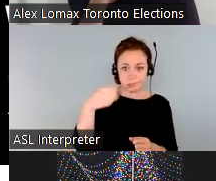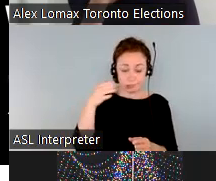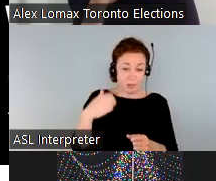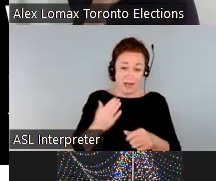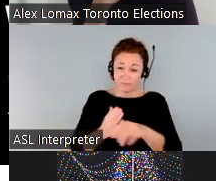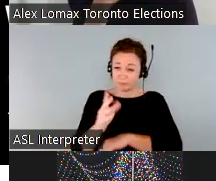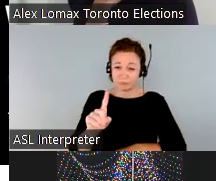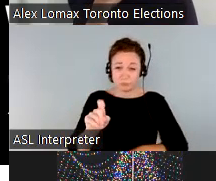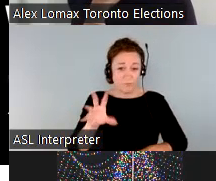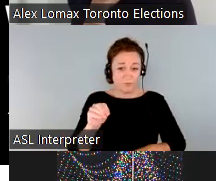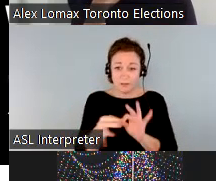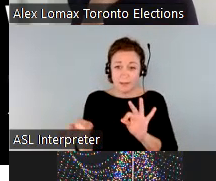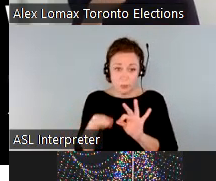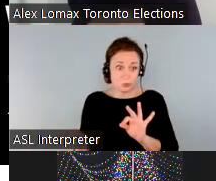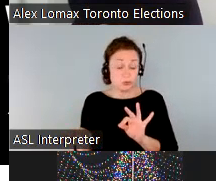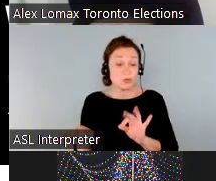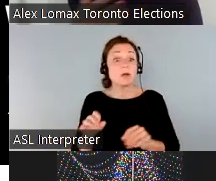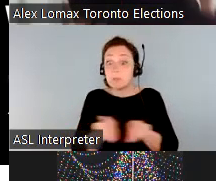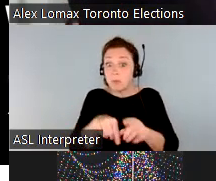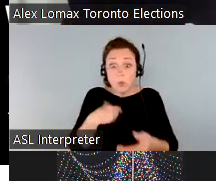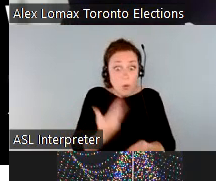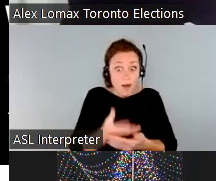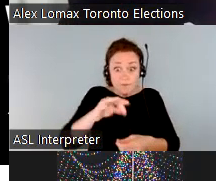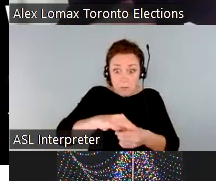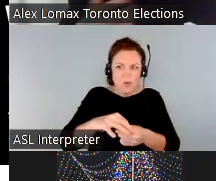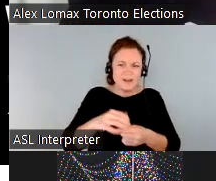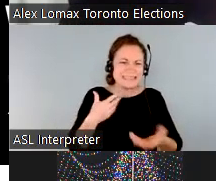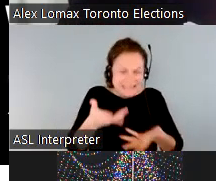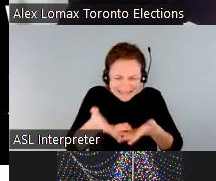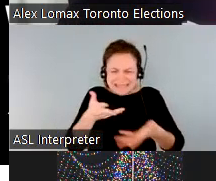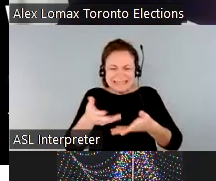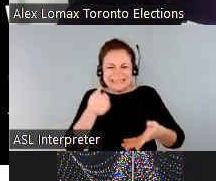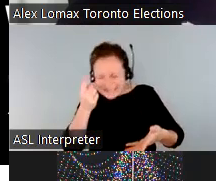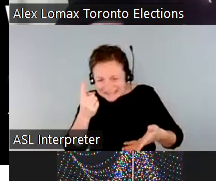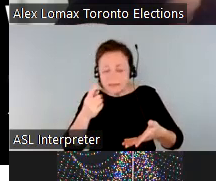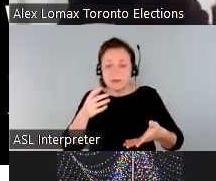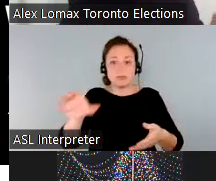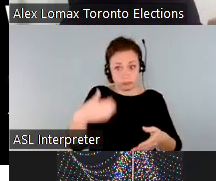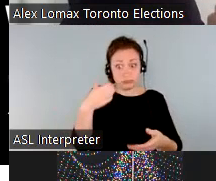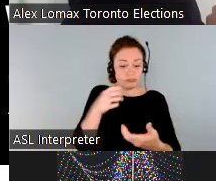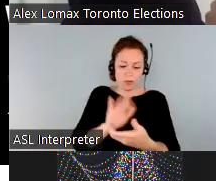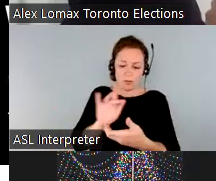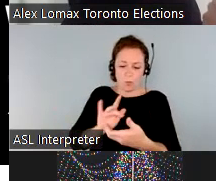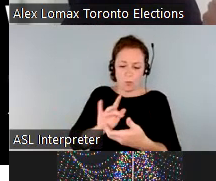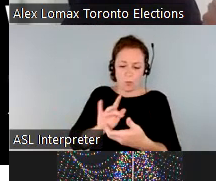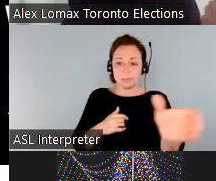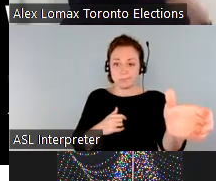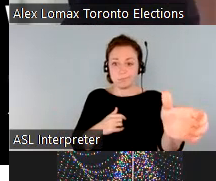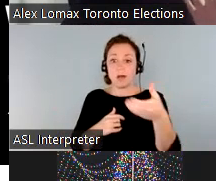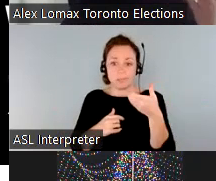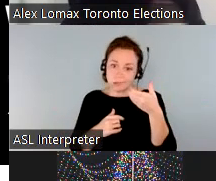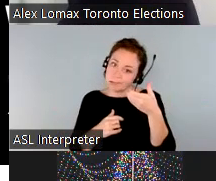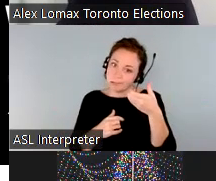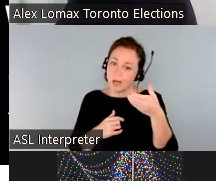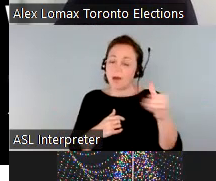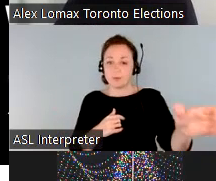on election day in the polling place. So if somebody is struggling, that English is not their first language, they can call 311 for translation services while